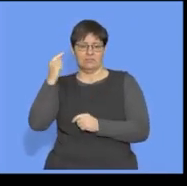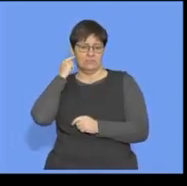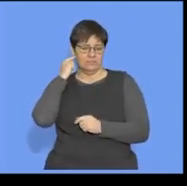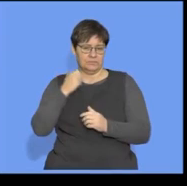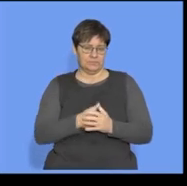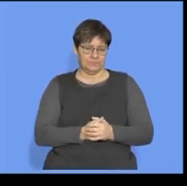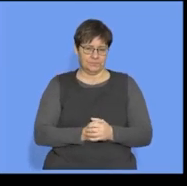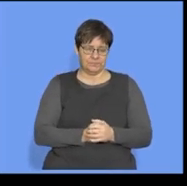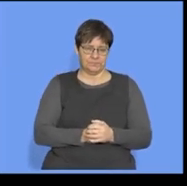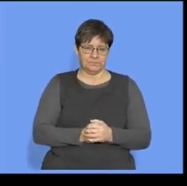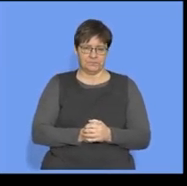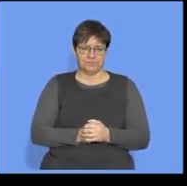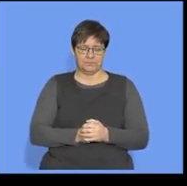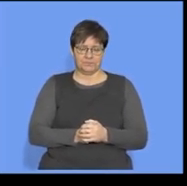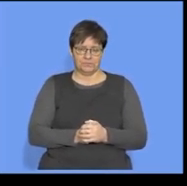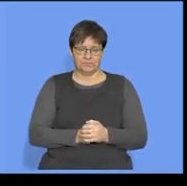impulse.